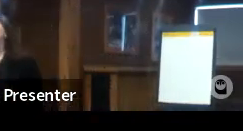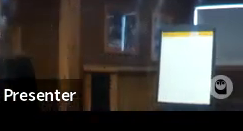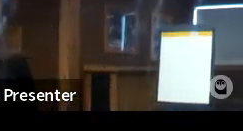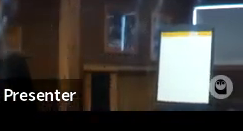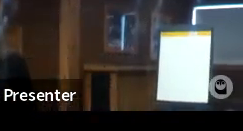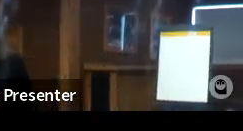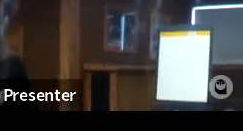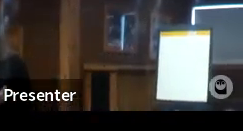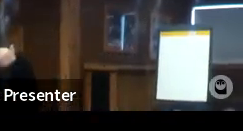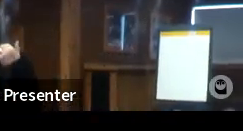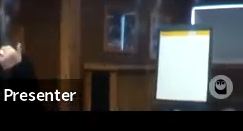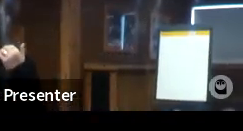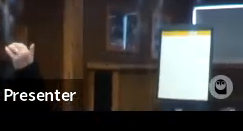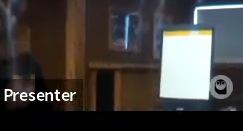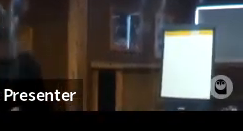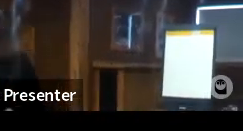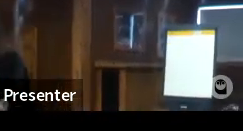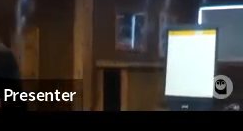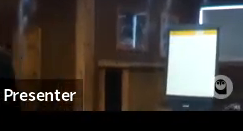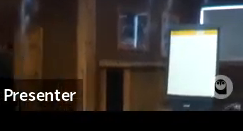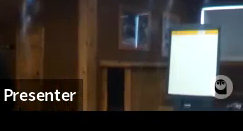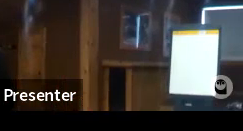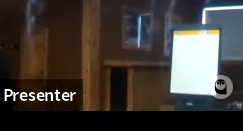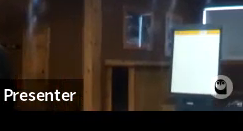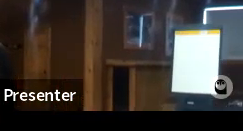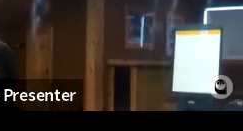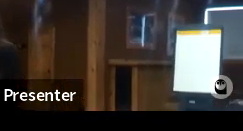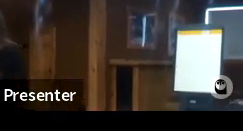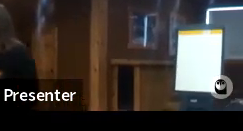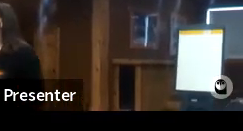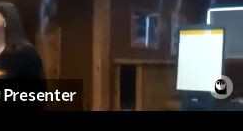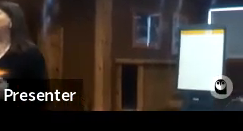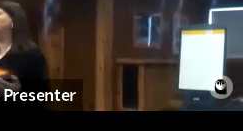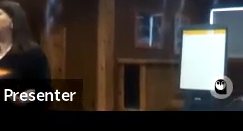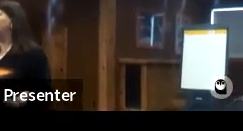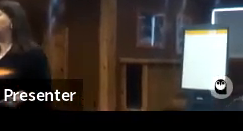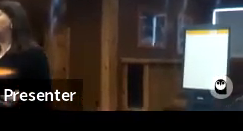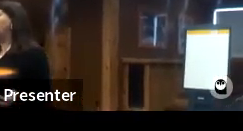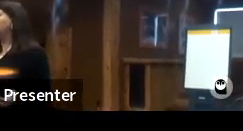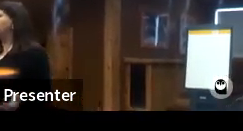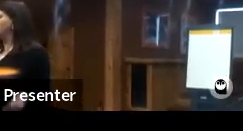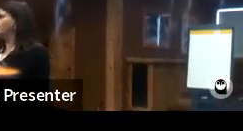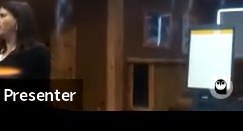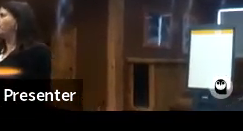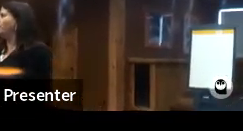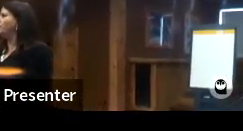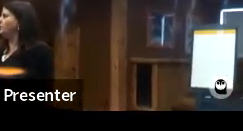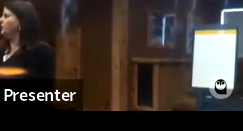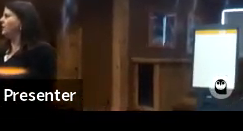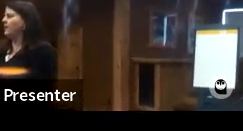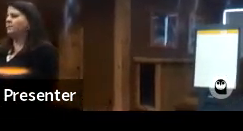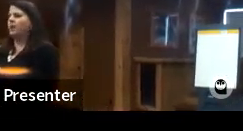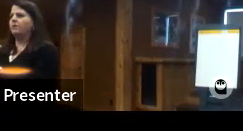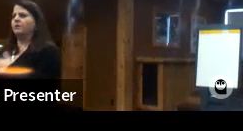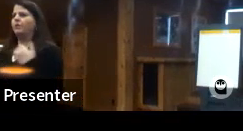caseworkers. If you're system-based and you're not able to because of your exposure to a case, draw on one of